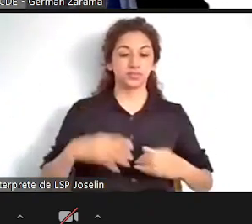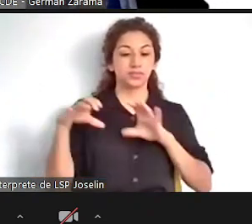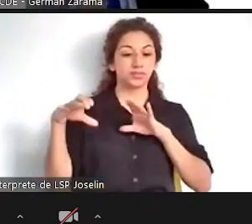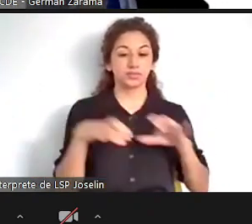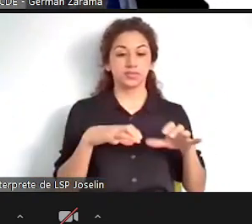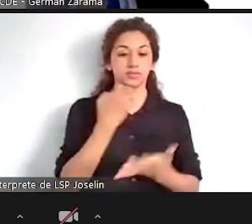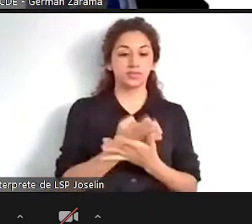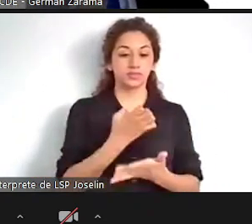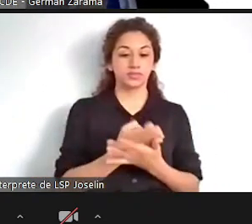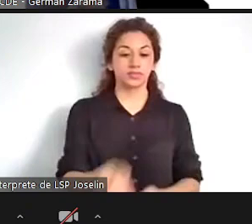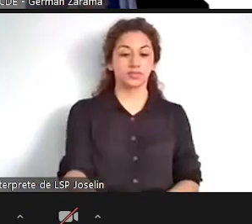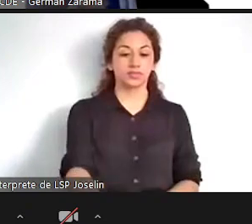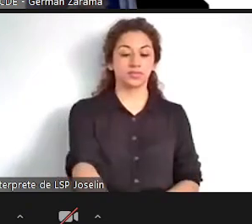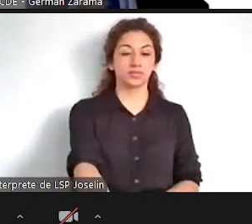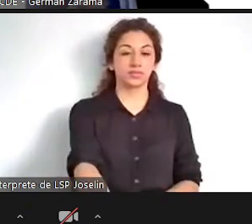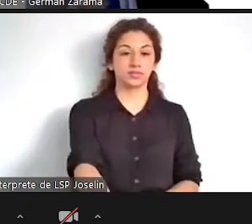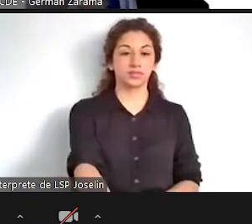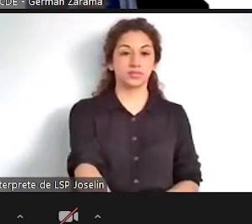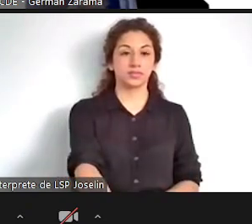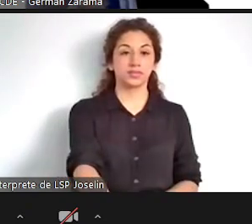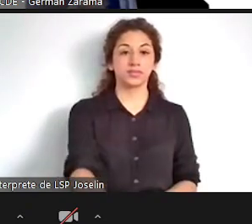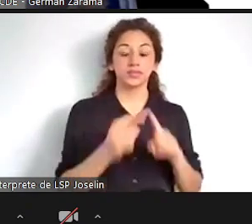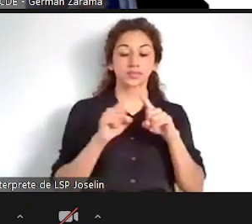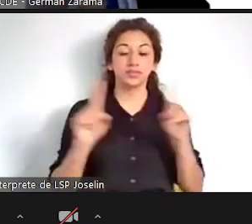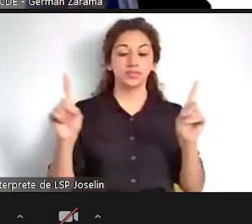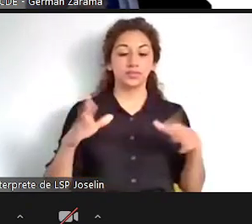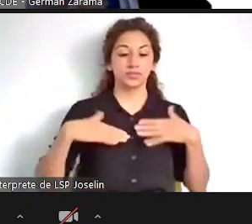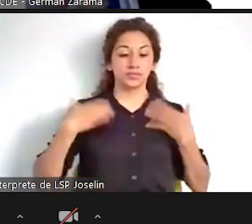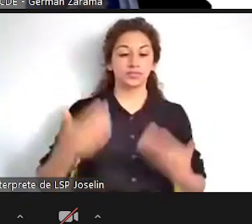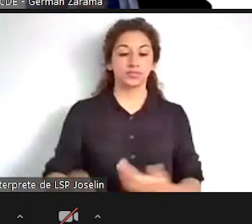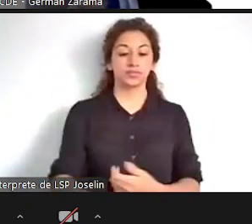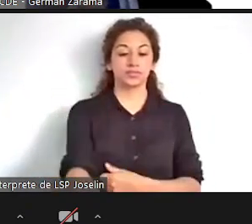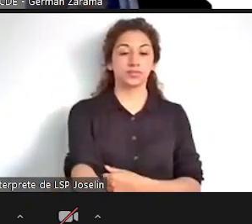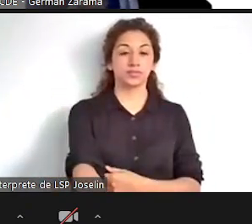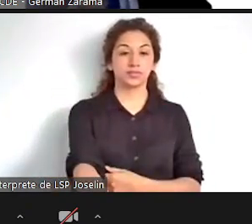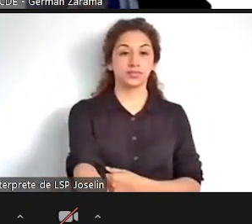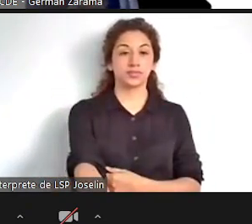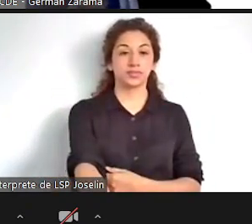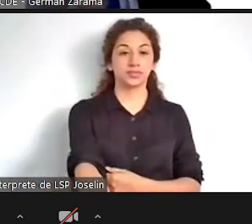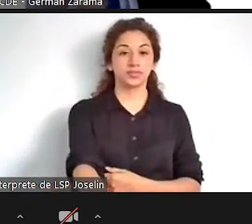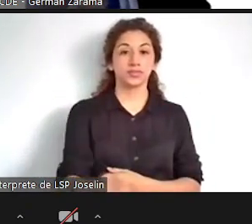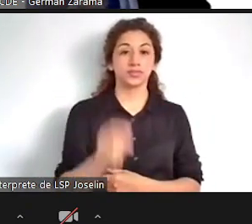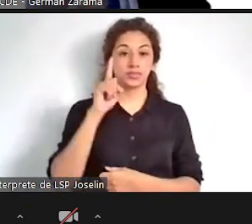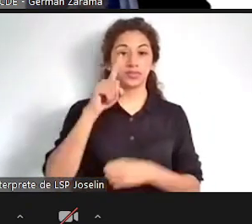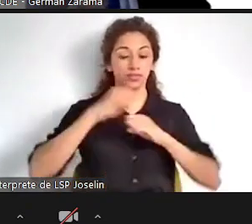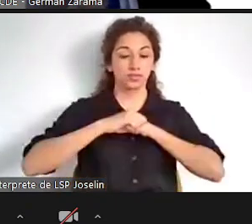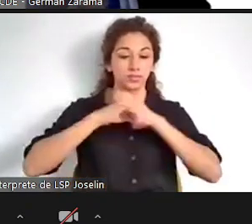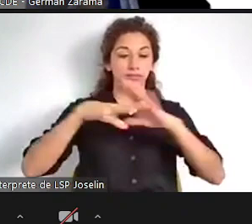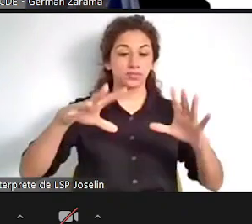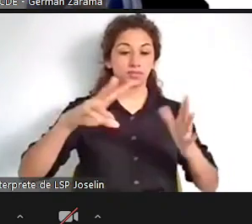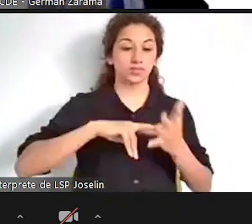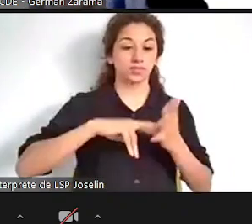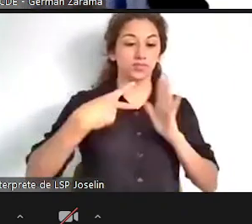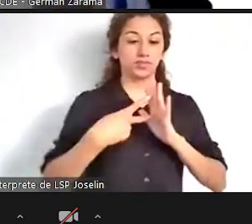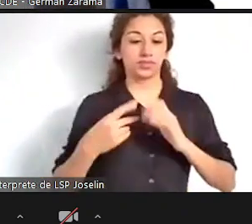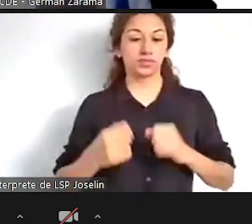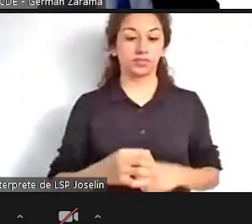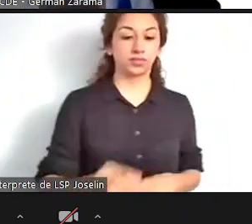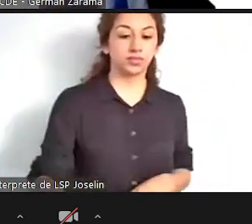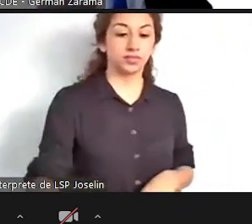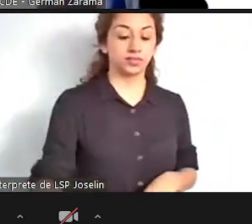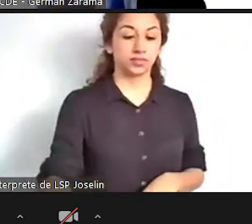human rights and all economic activities however to be able to have a significant